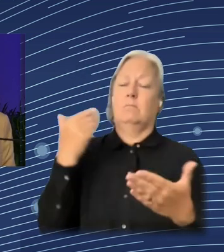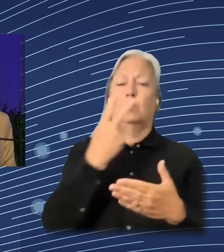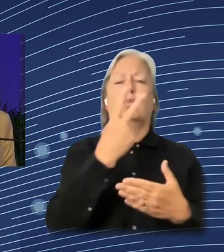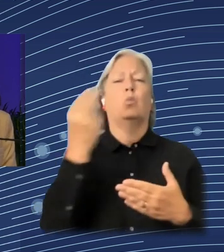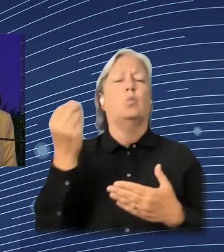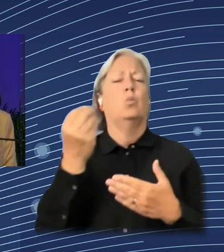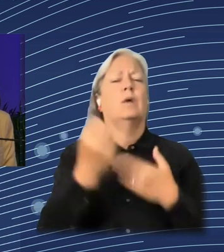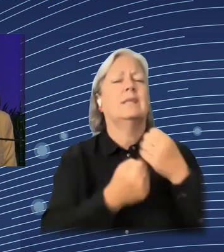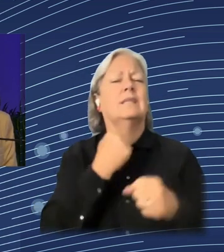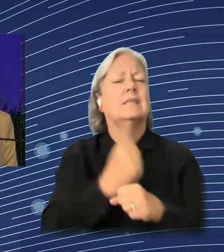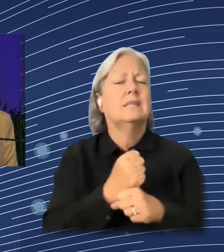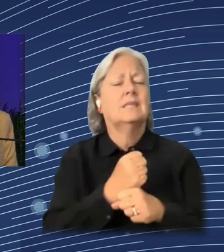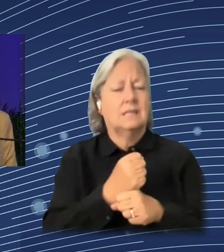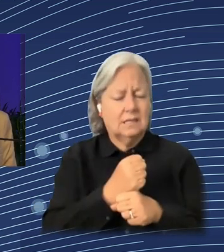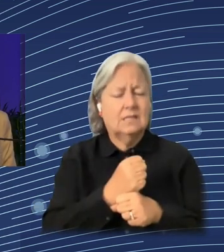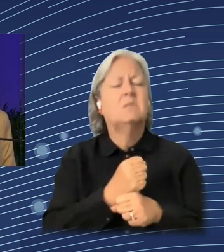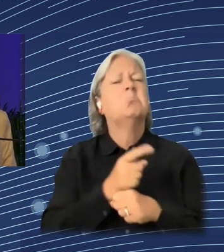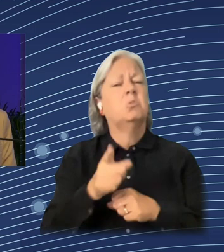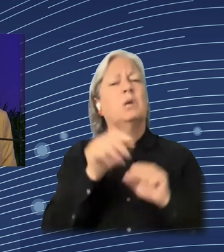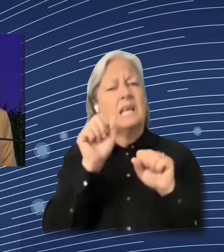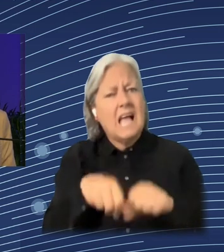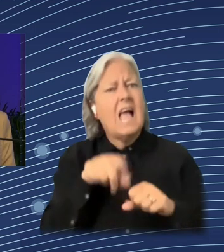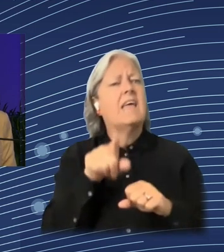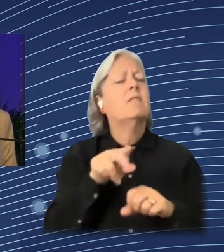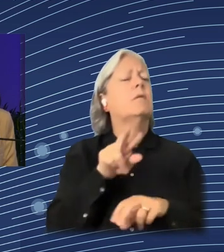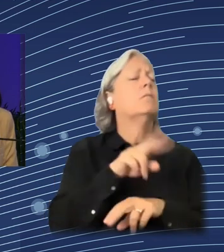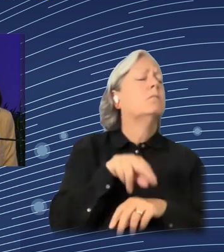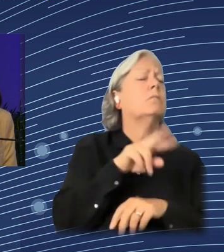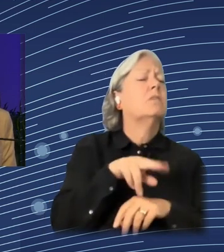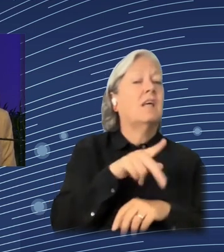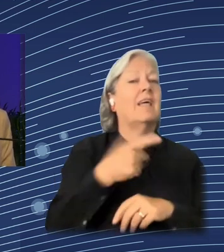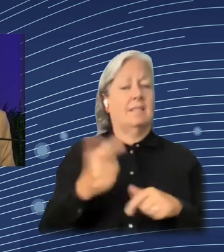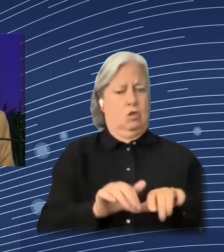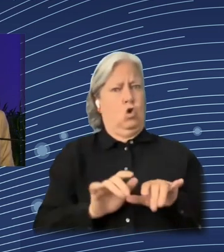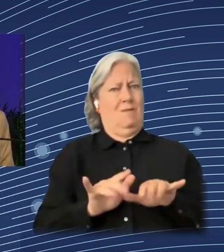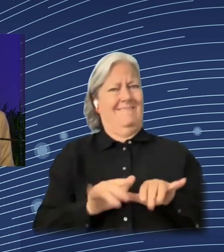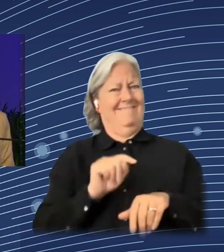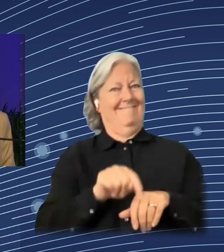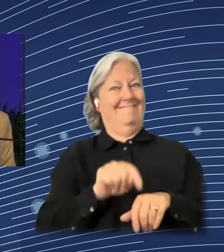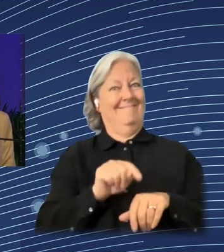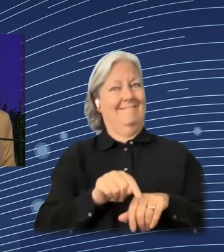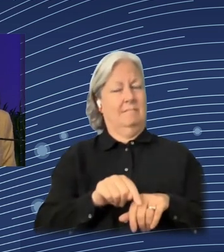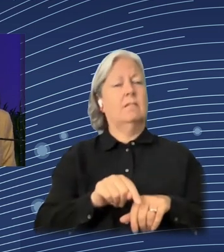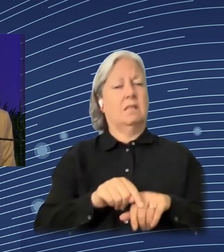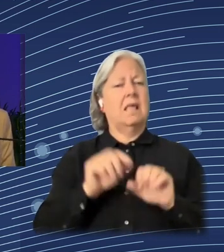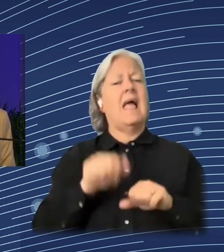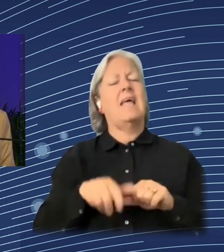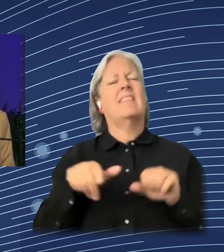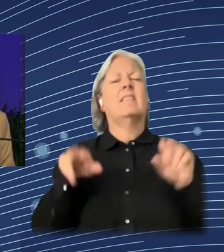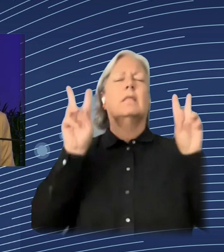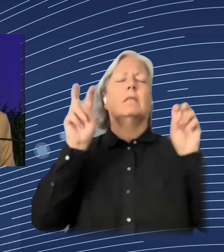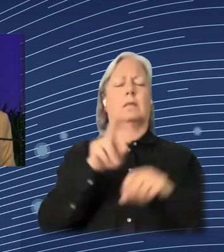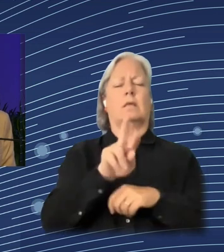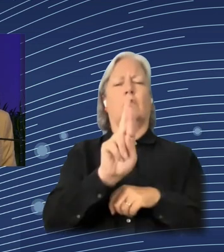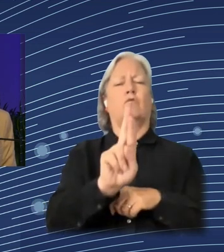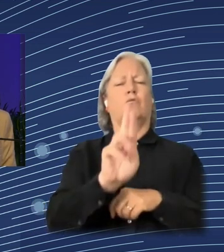checks that can be performed directly from the computers of the operators. So remote inspections that are, of